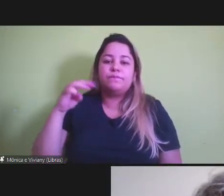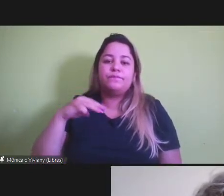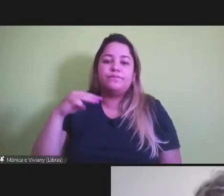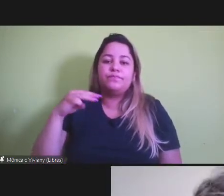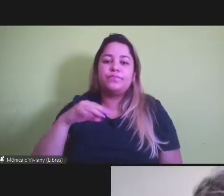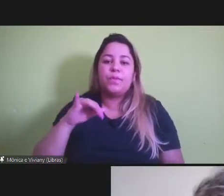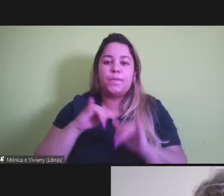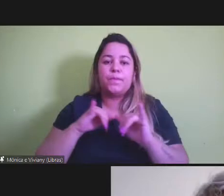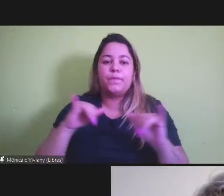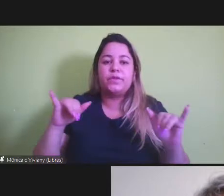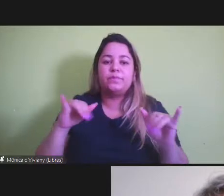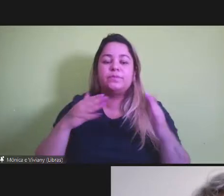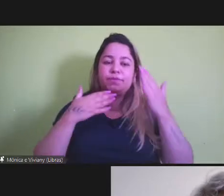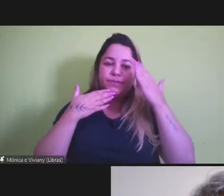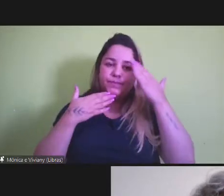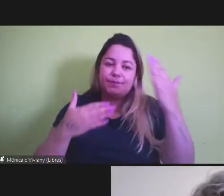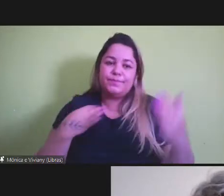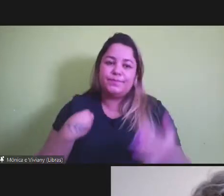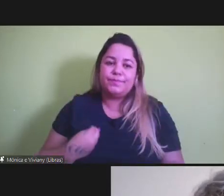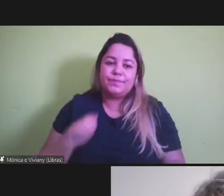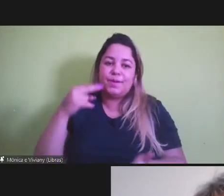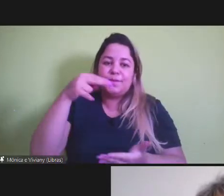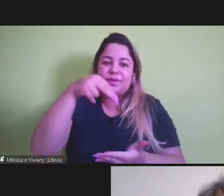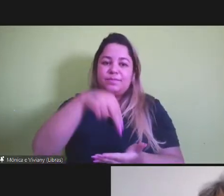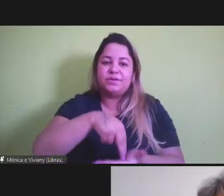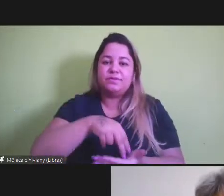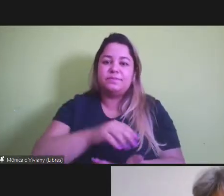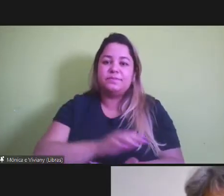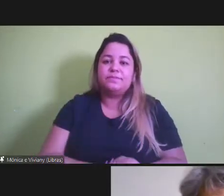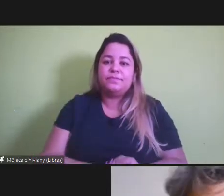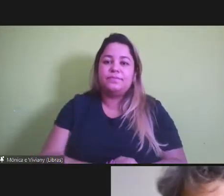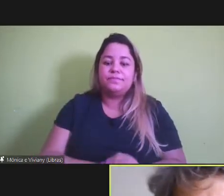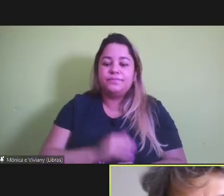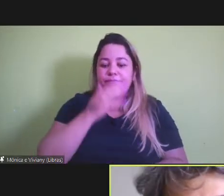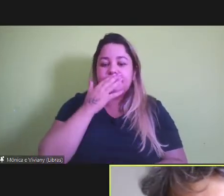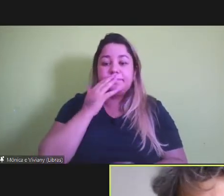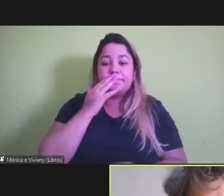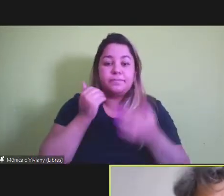and when we get to 5 minutes, I'm going to let you know.